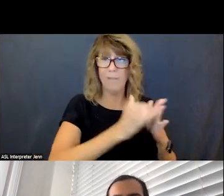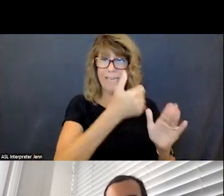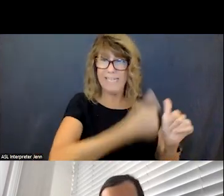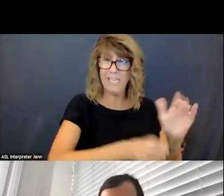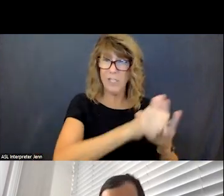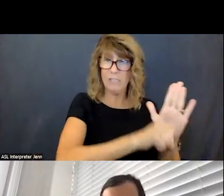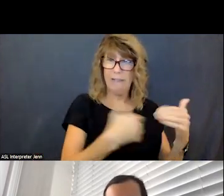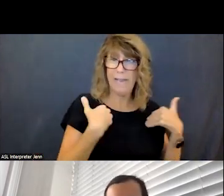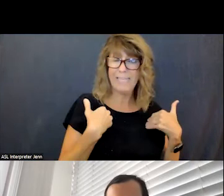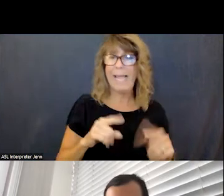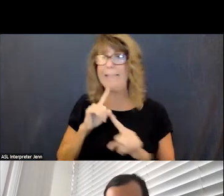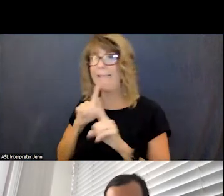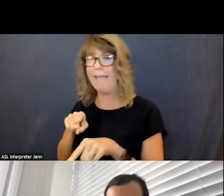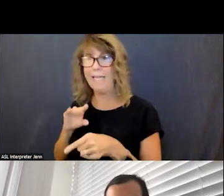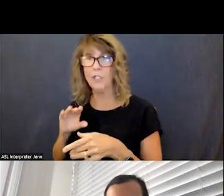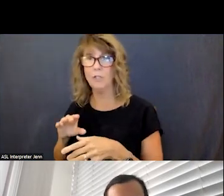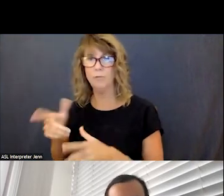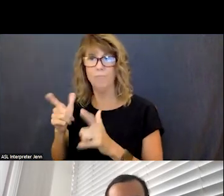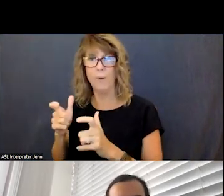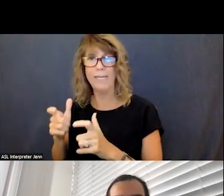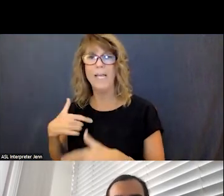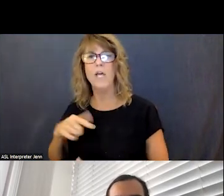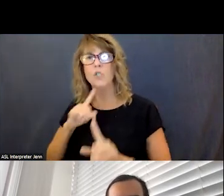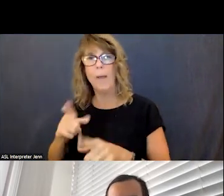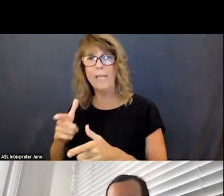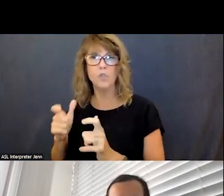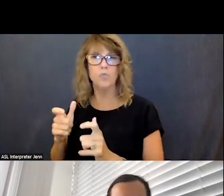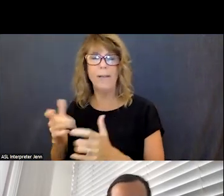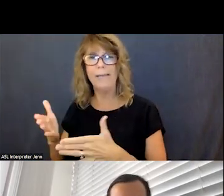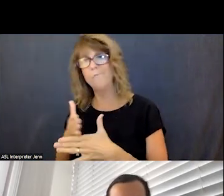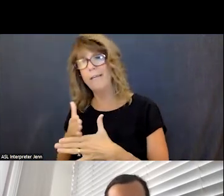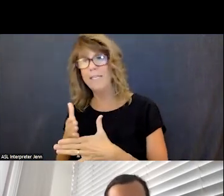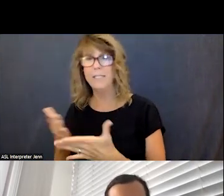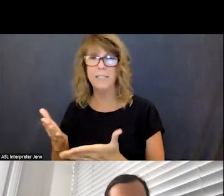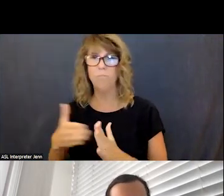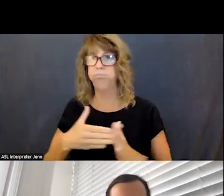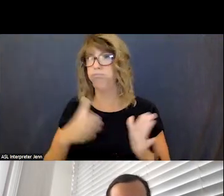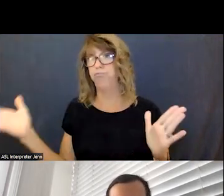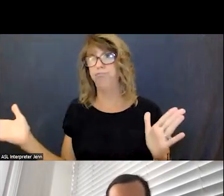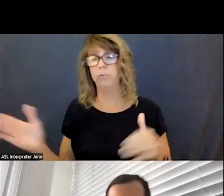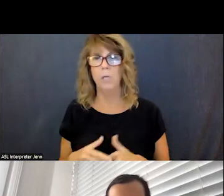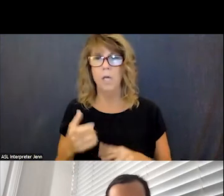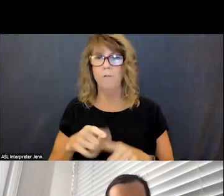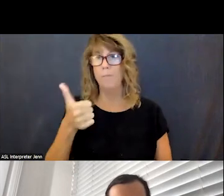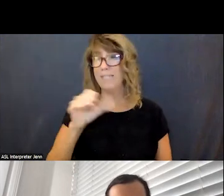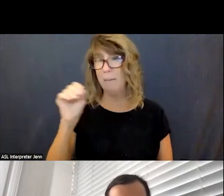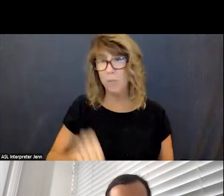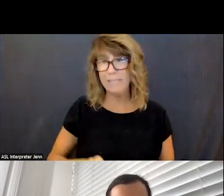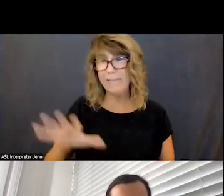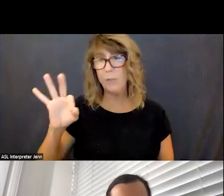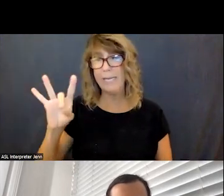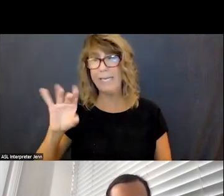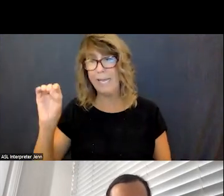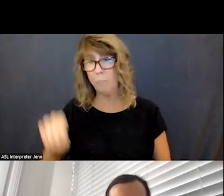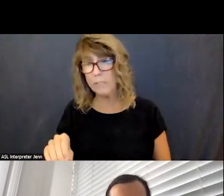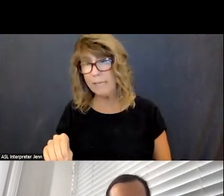and the answer rates within each state. And so answer rates range quite broadly from 10% to 98%,